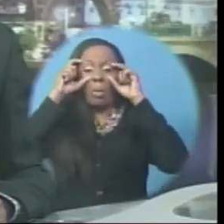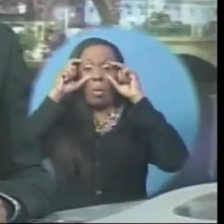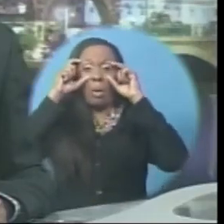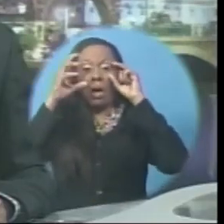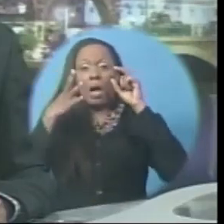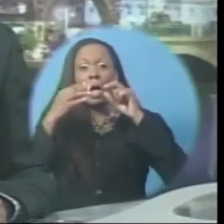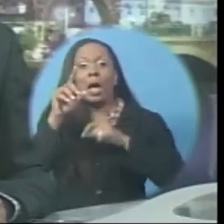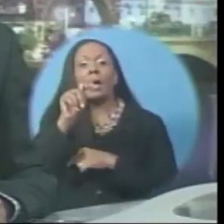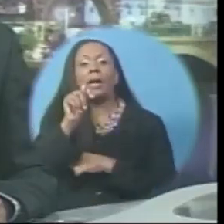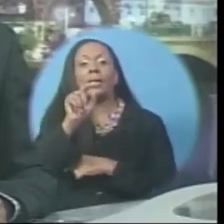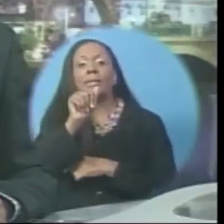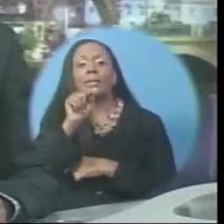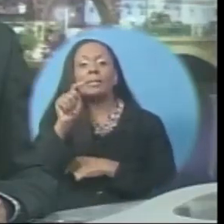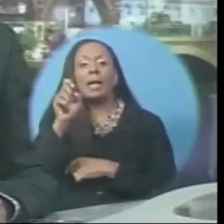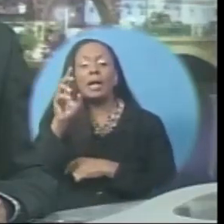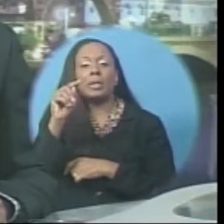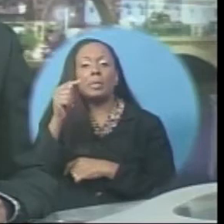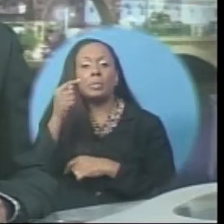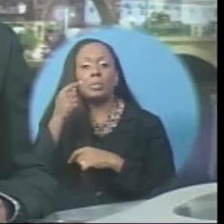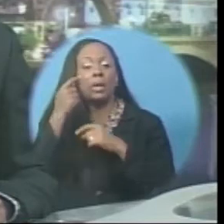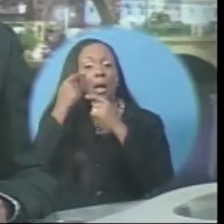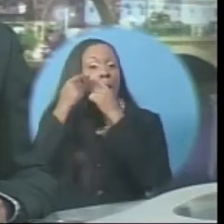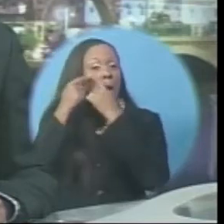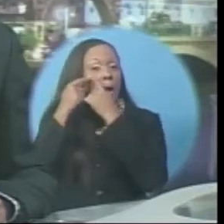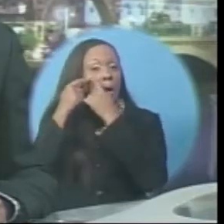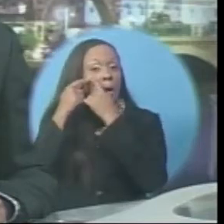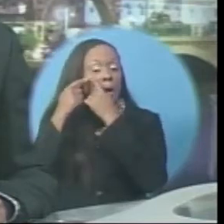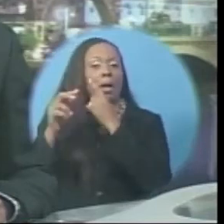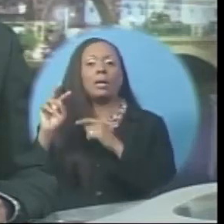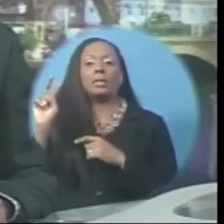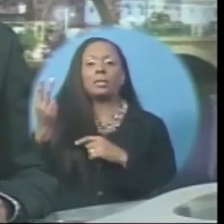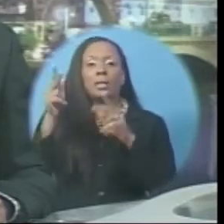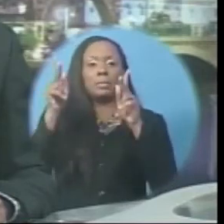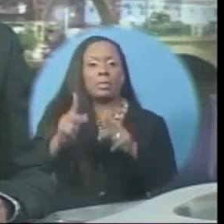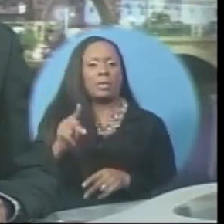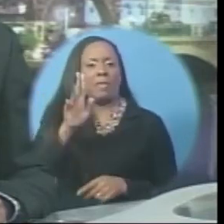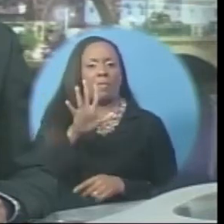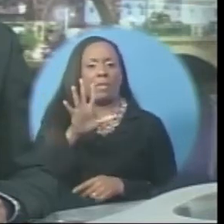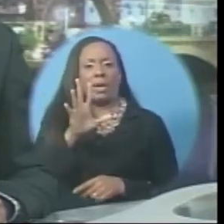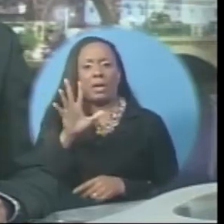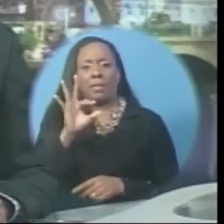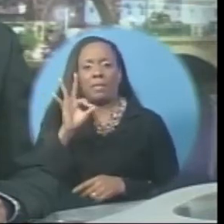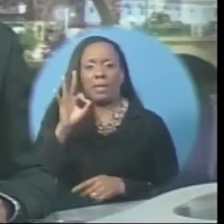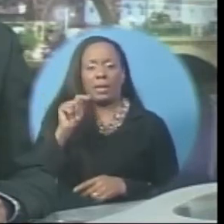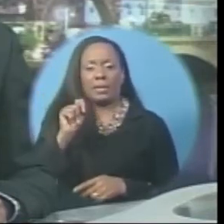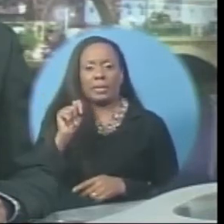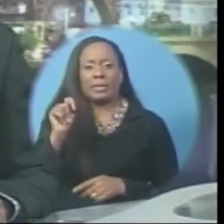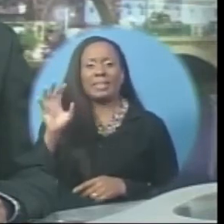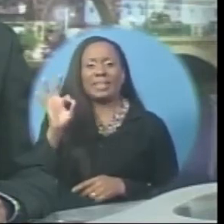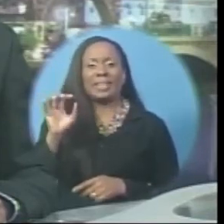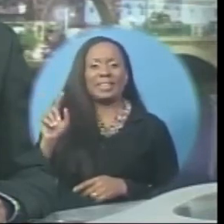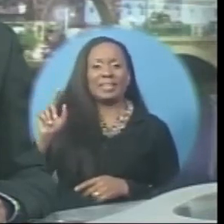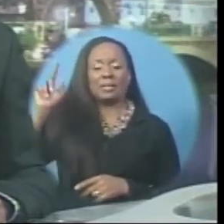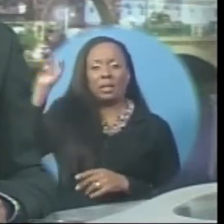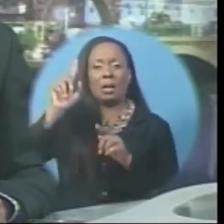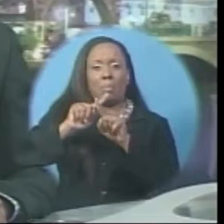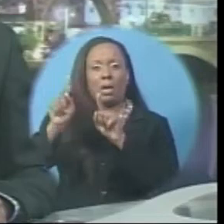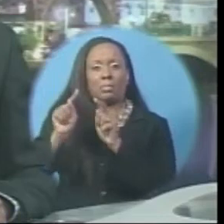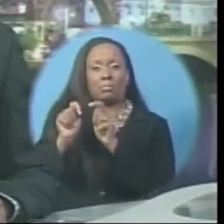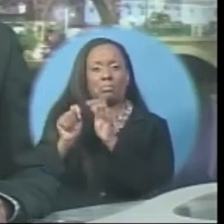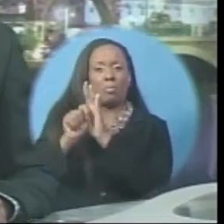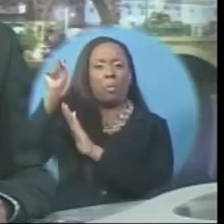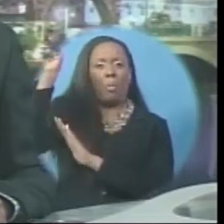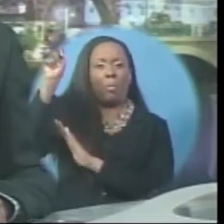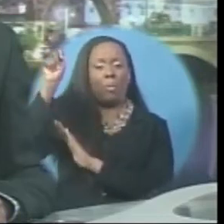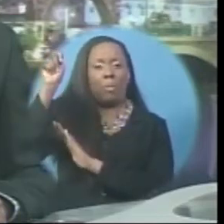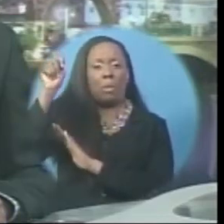at the side of one eye. The second assailant is 5 feet 9 inches tall. He's also slim and dark, but has a low haircut.